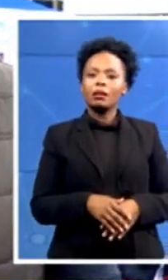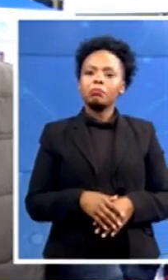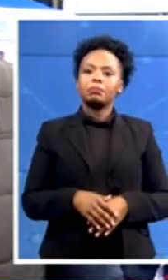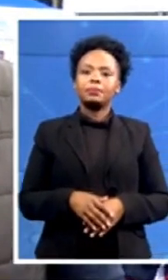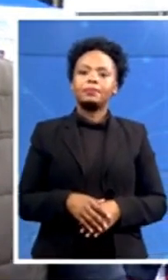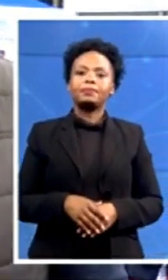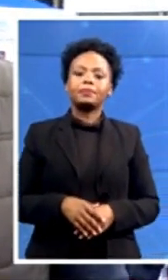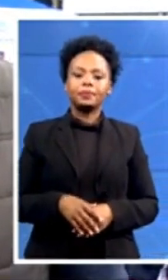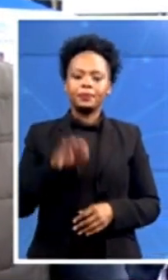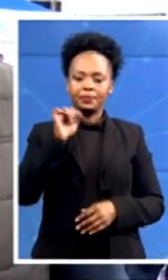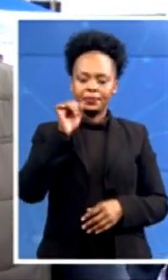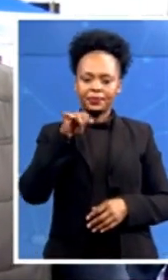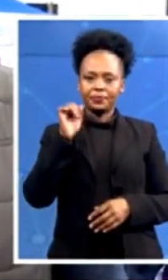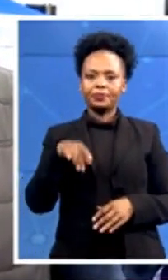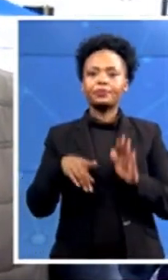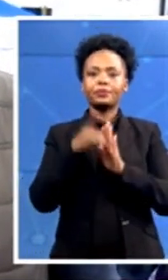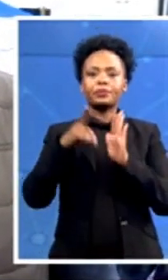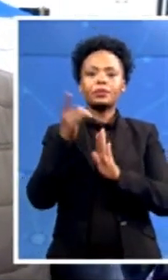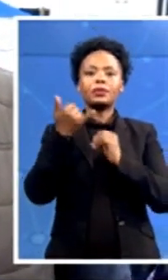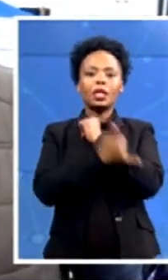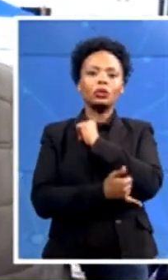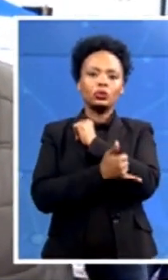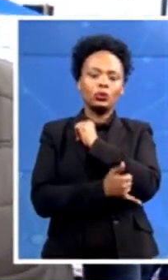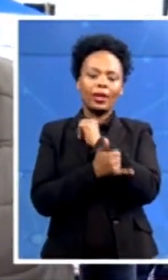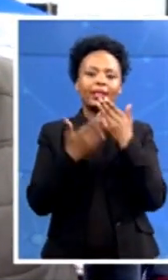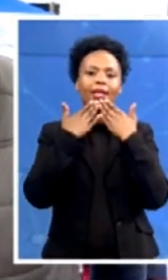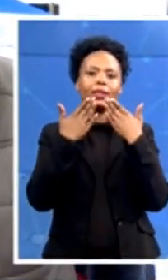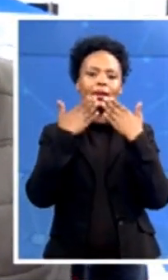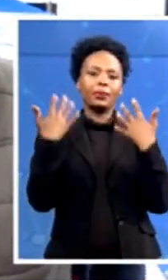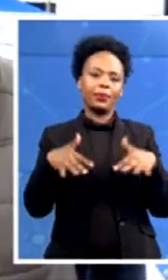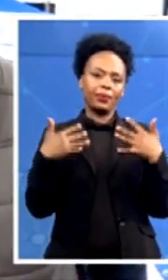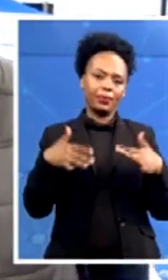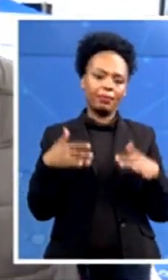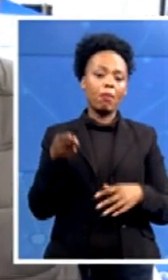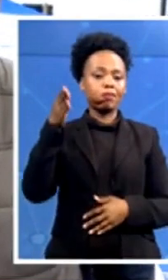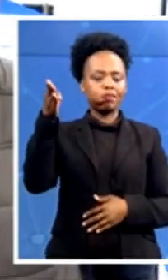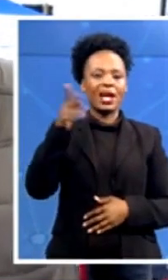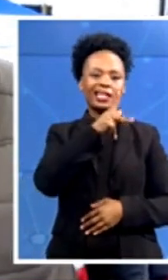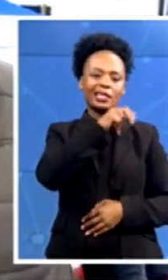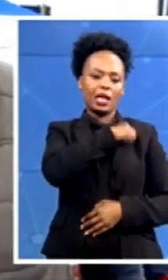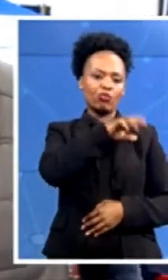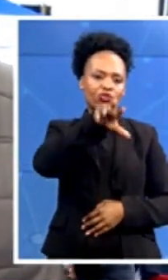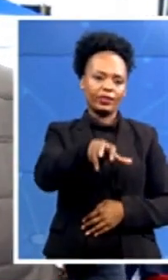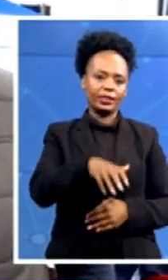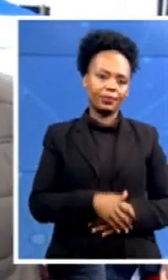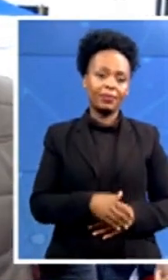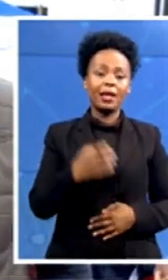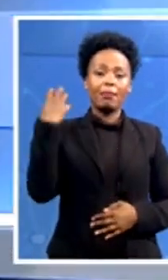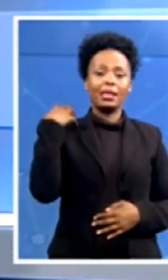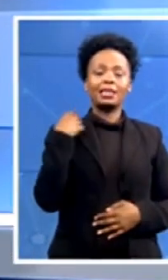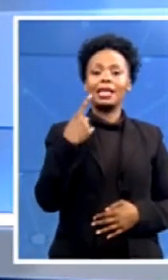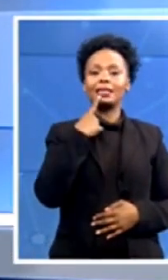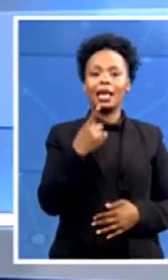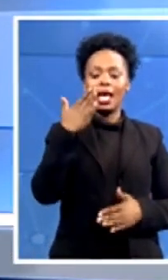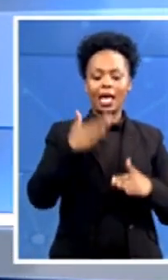much indeed for engaging the Minister there. Mlondi Radebe, live for us in KwaZulu-Natal. Minister was saying that by the end of December, they still